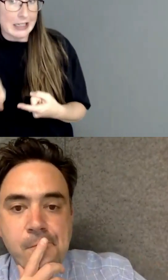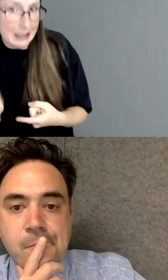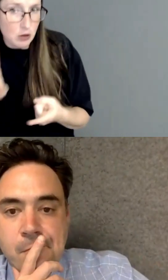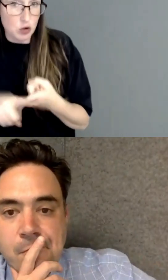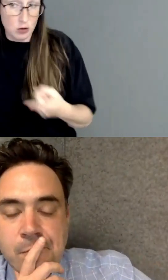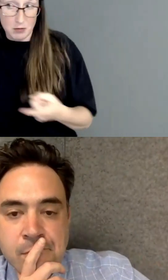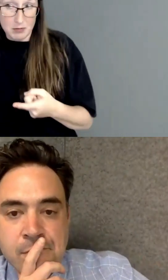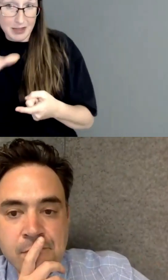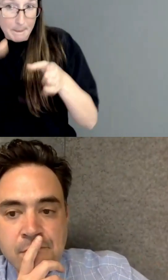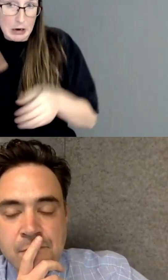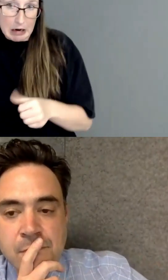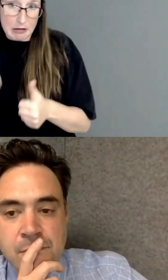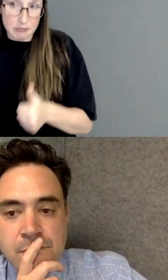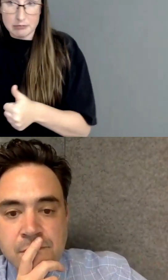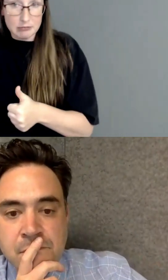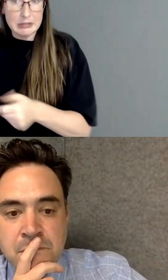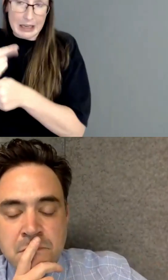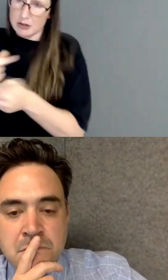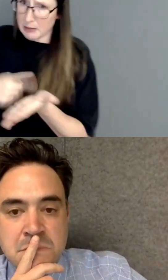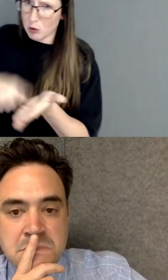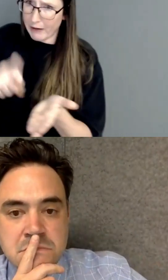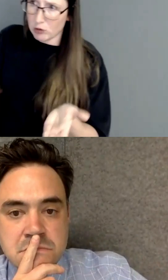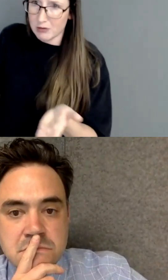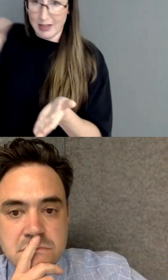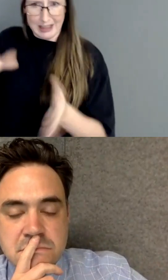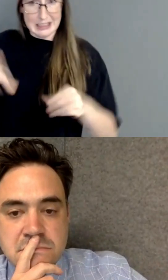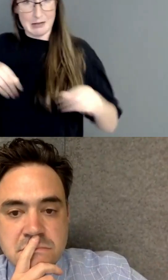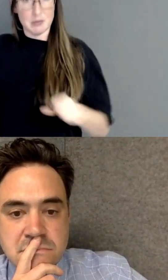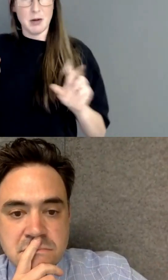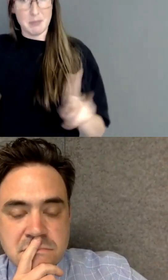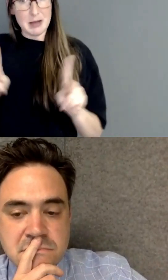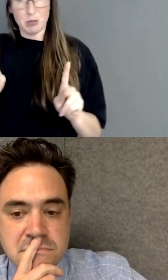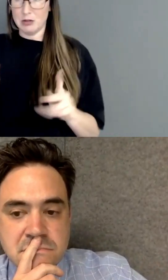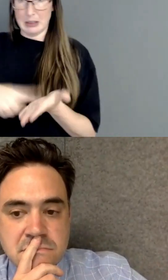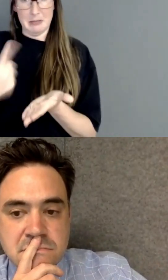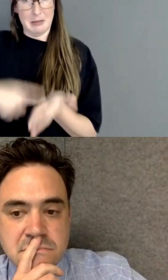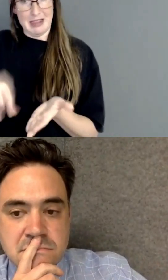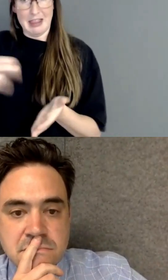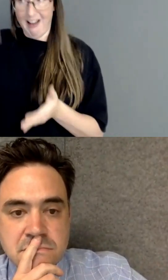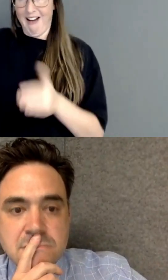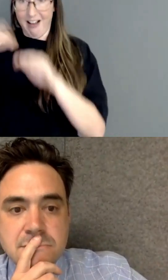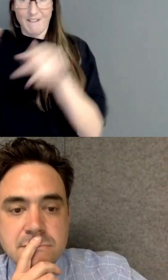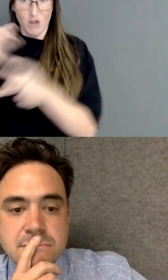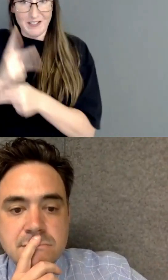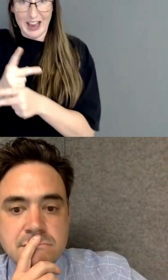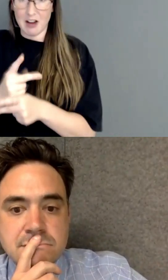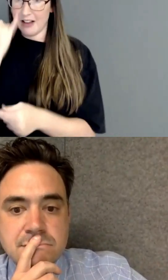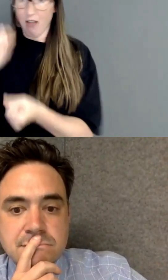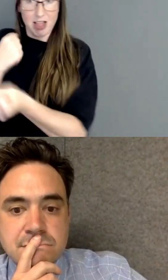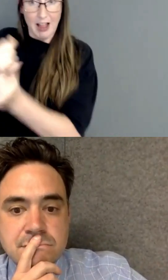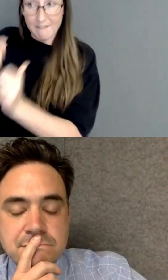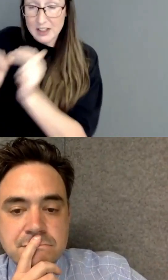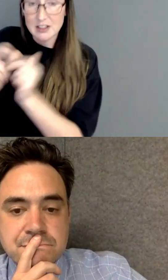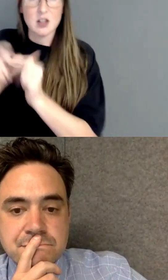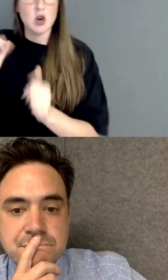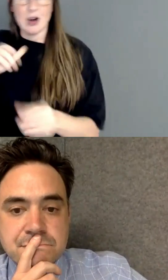place a person in a higher level of care, which you do sometimes, and that is acceptable. People do sometimes need that higher level of care, whether it's a locked facility or